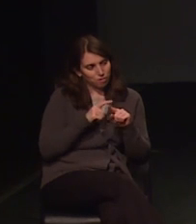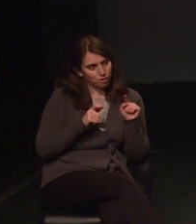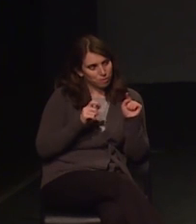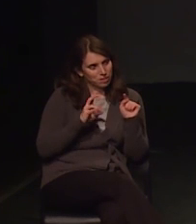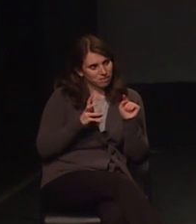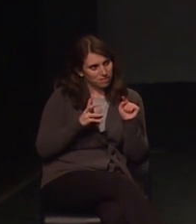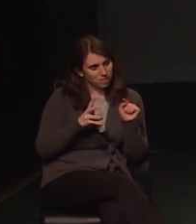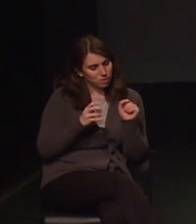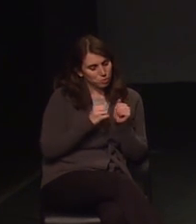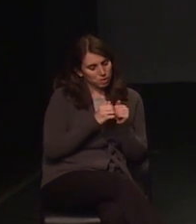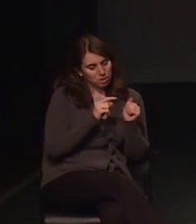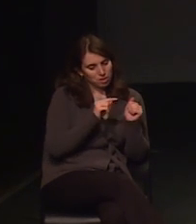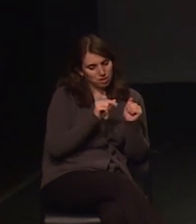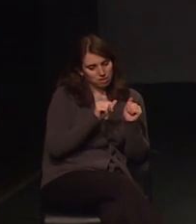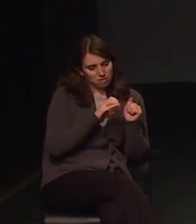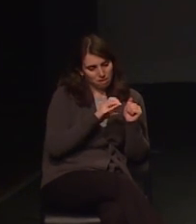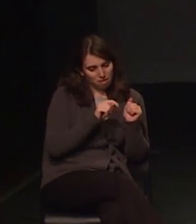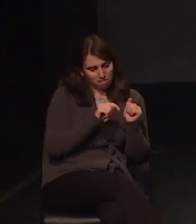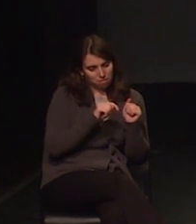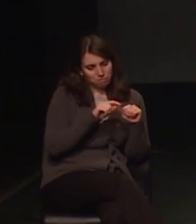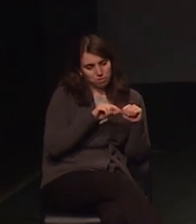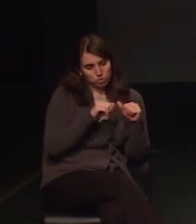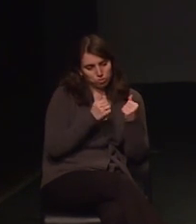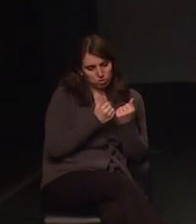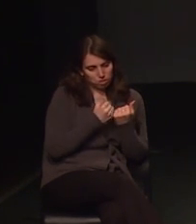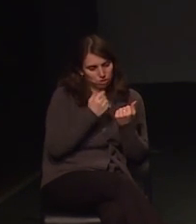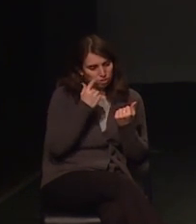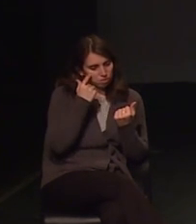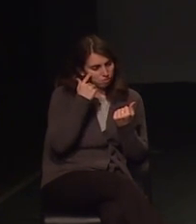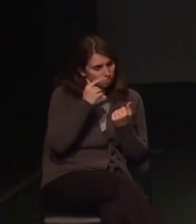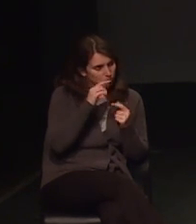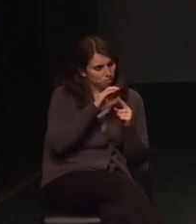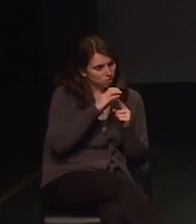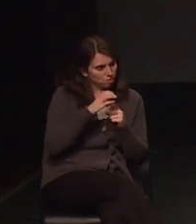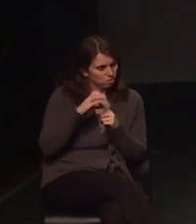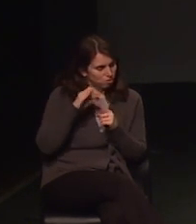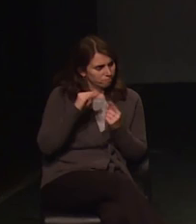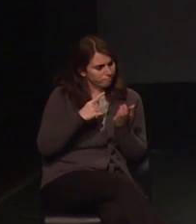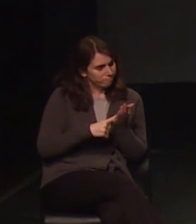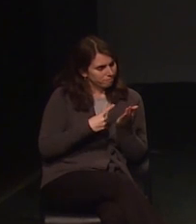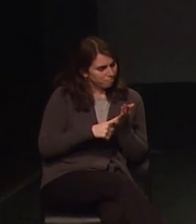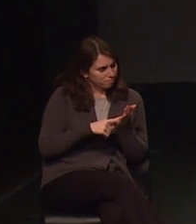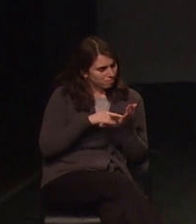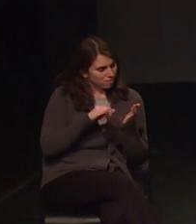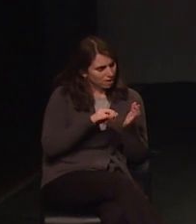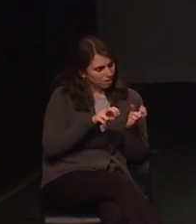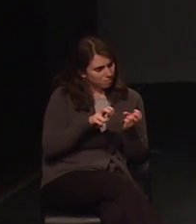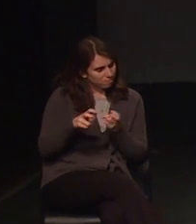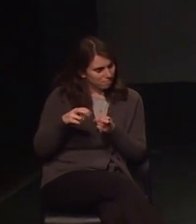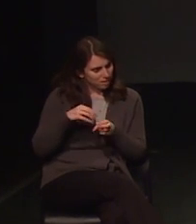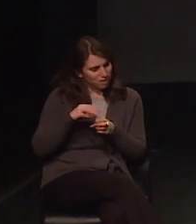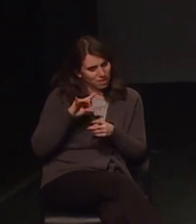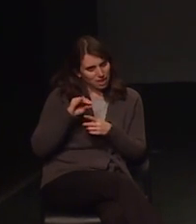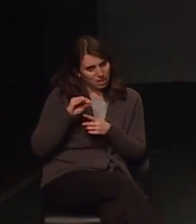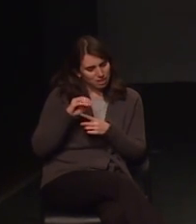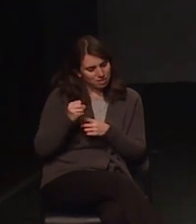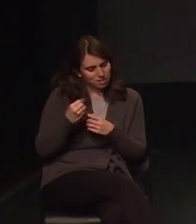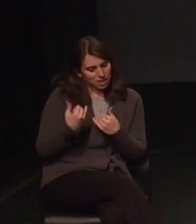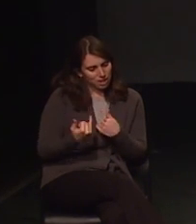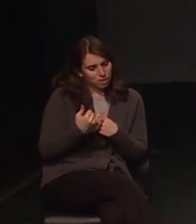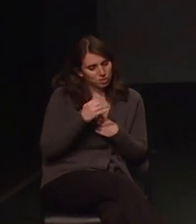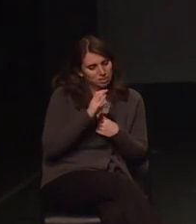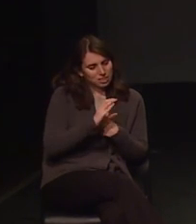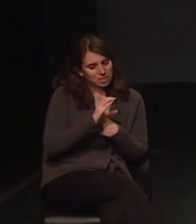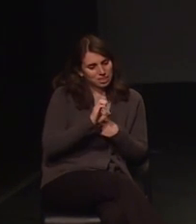American Cultures, who's nationally active on this question in the 80s. And now we're with the CEG, Cultural